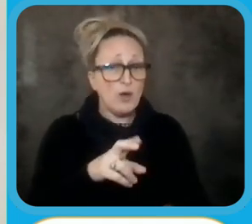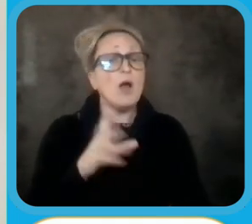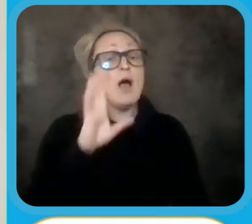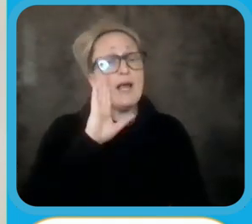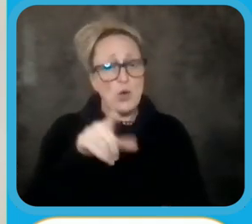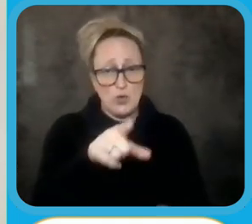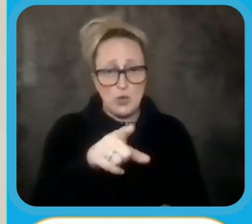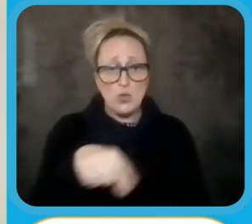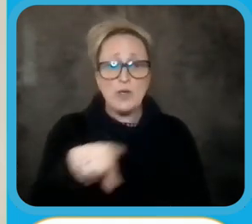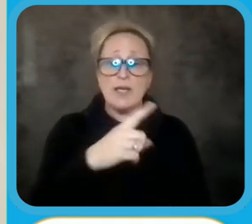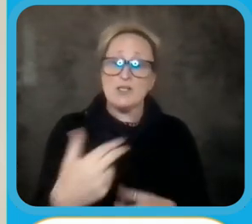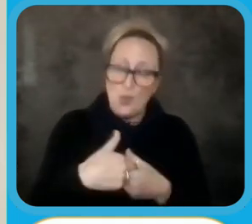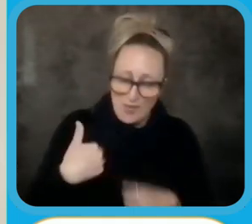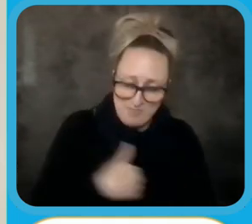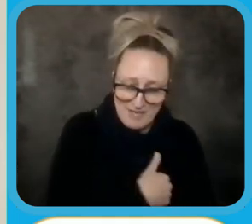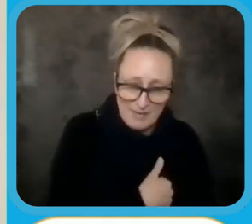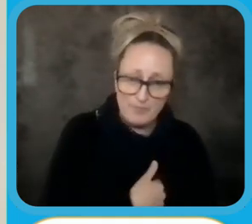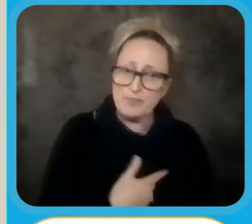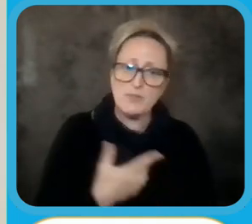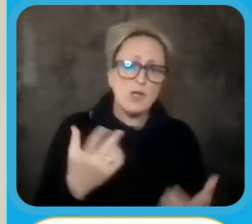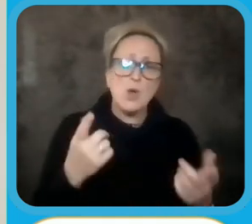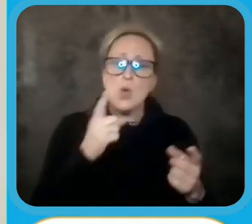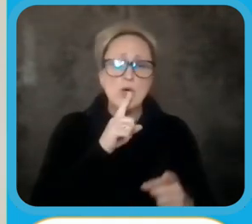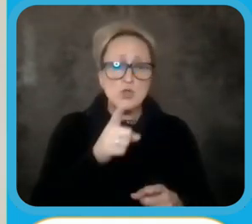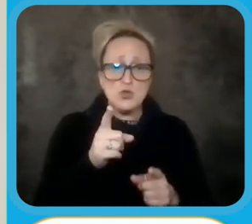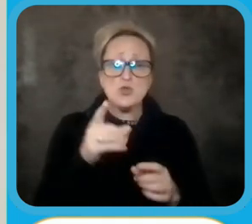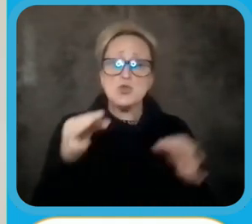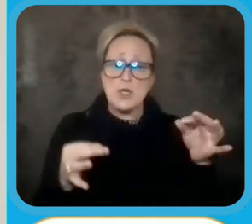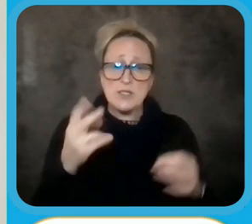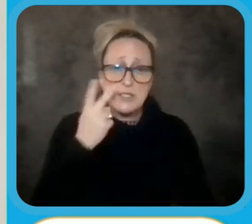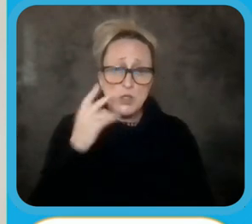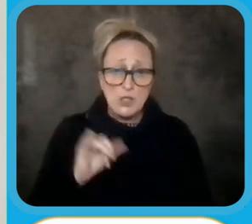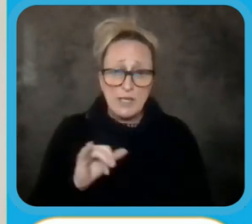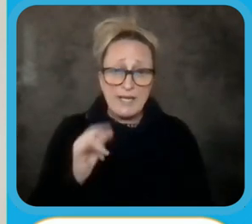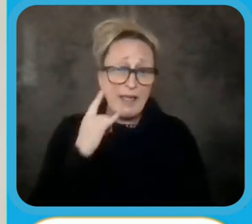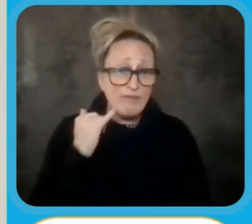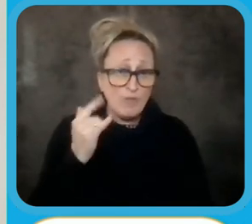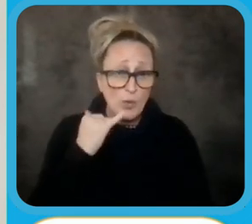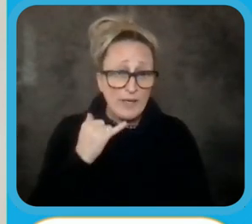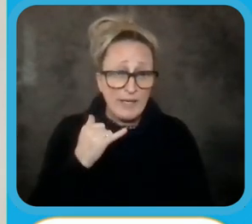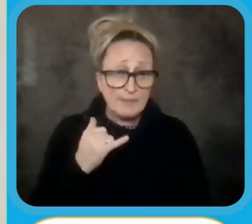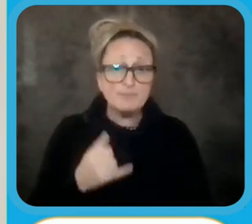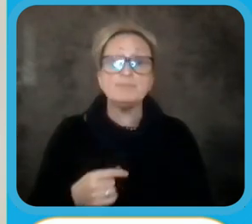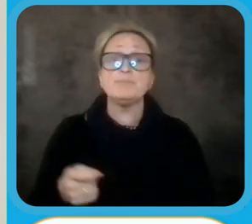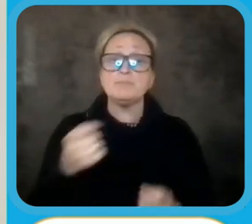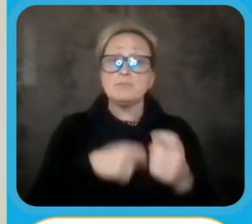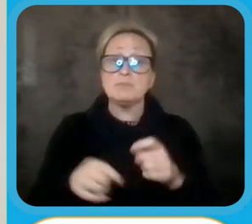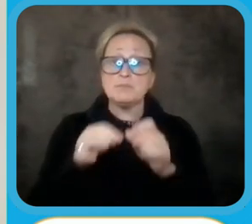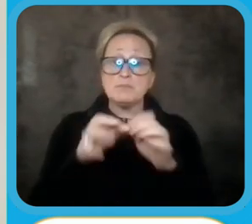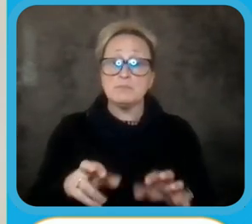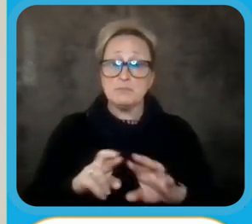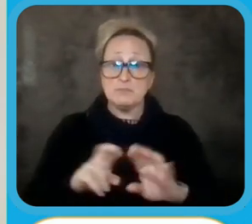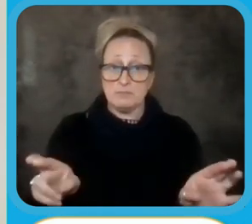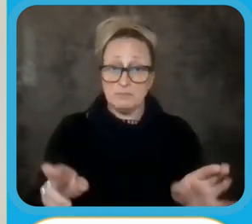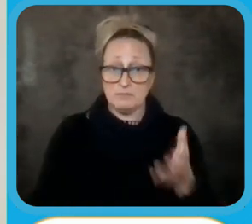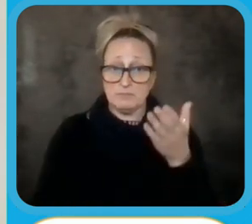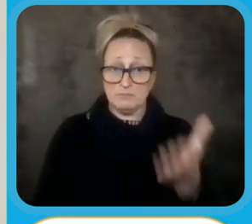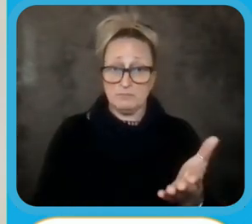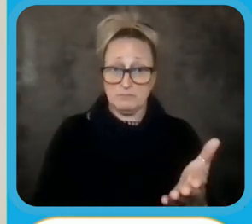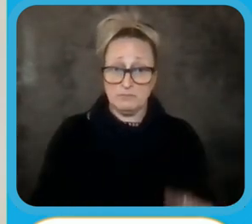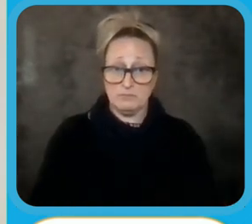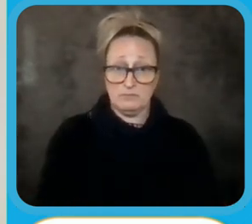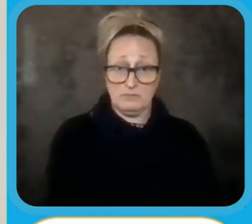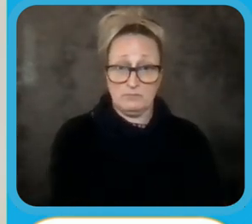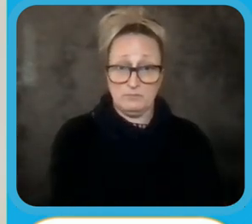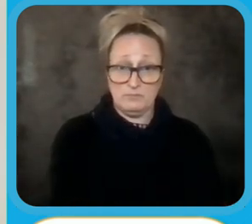me. So what does true justice look like here in California? Well, it looks like women, people of color, and the working